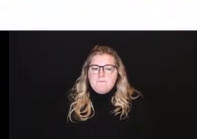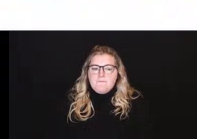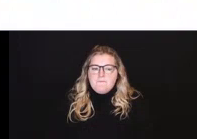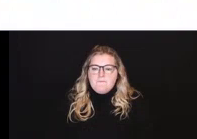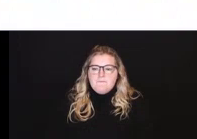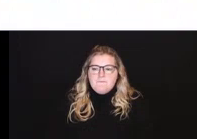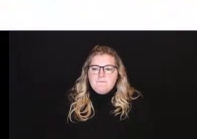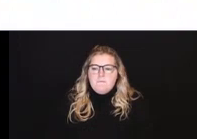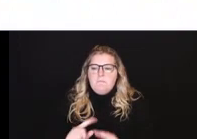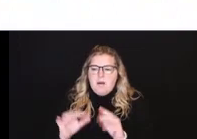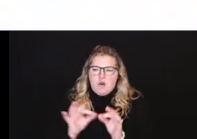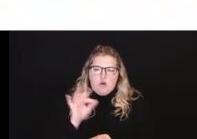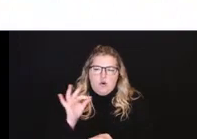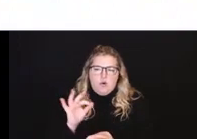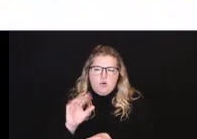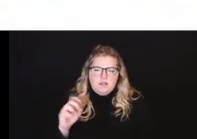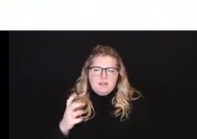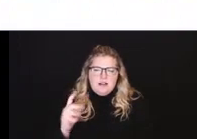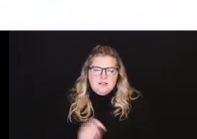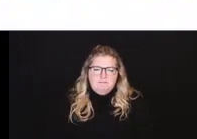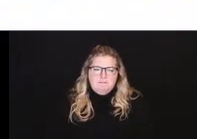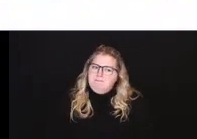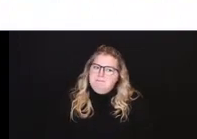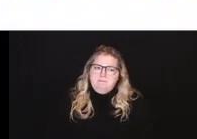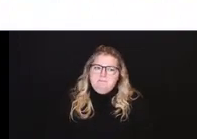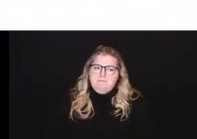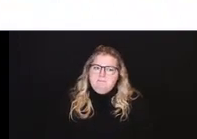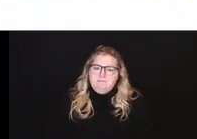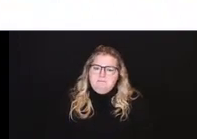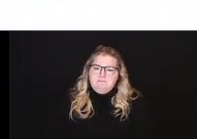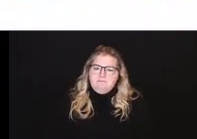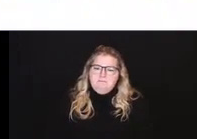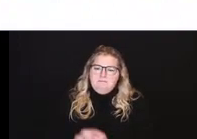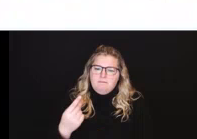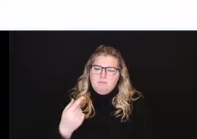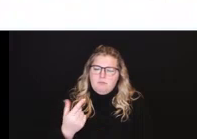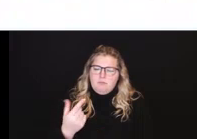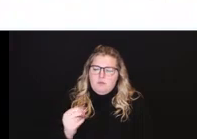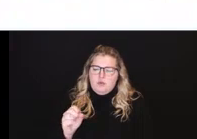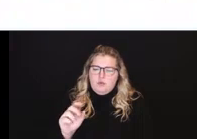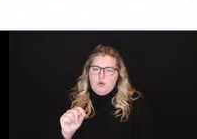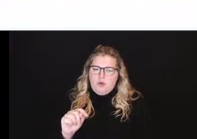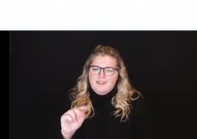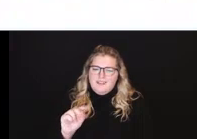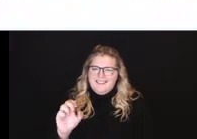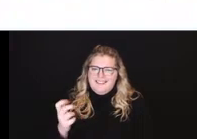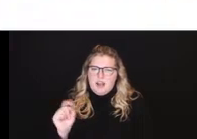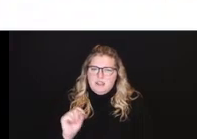Ghost text. I'm not familiar with that term of ghost text.